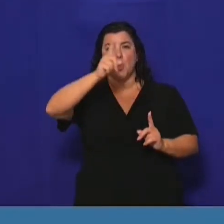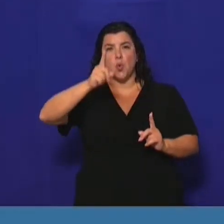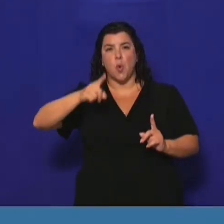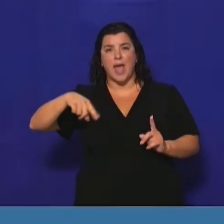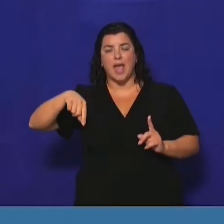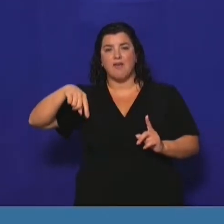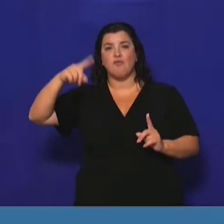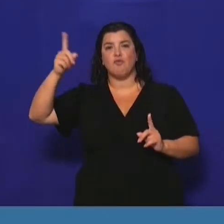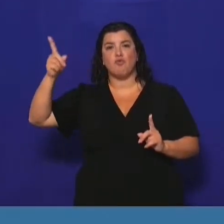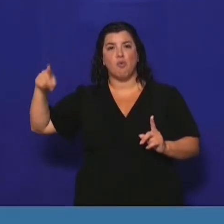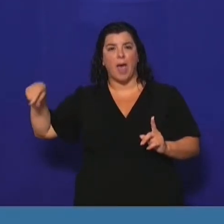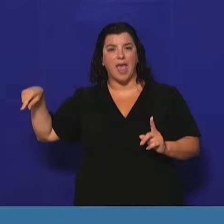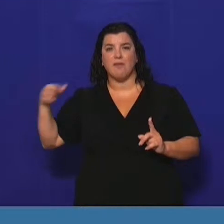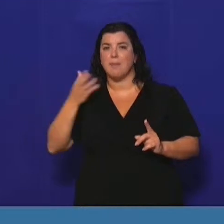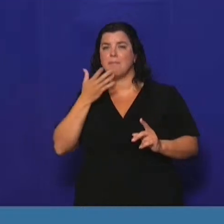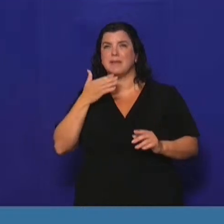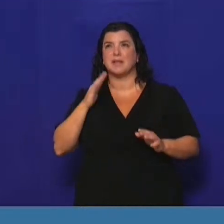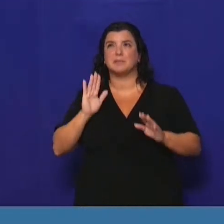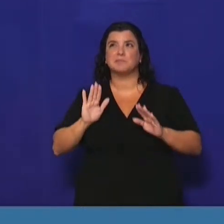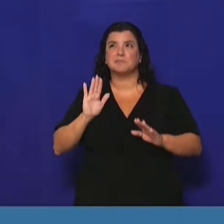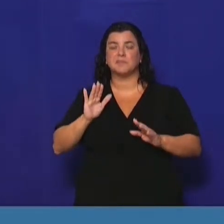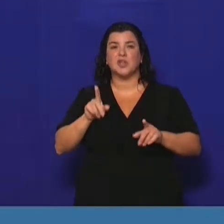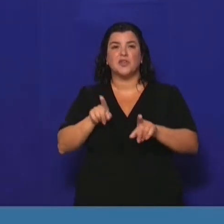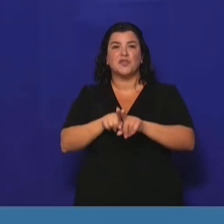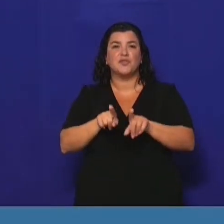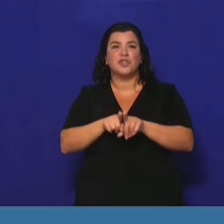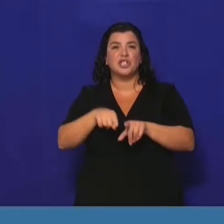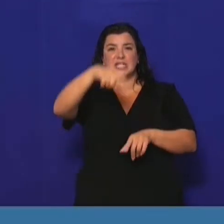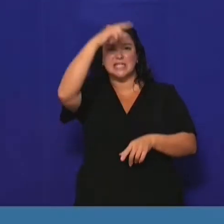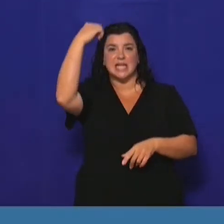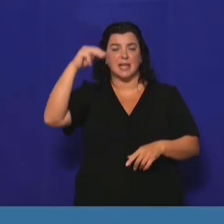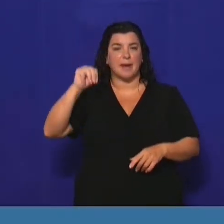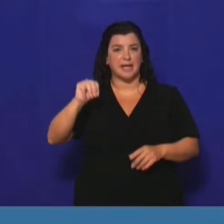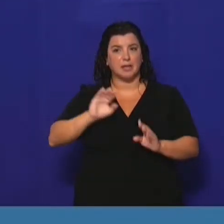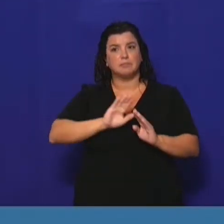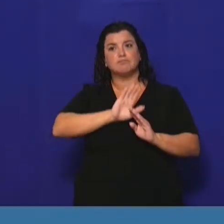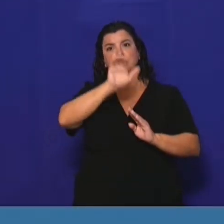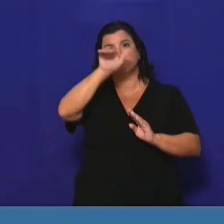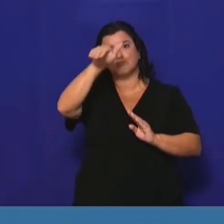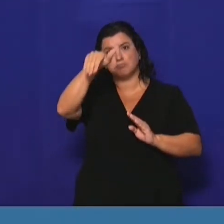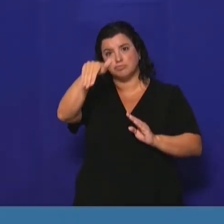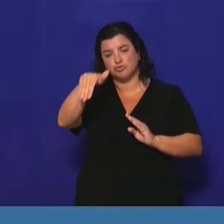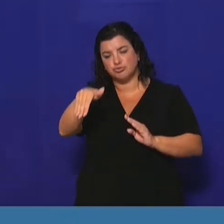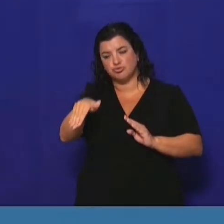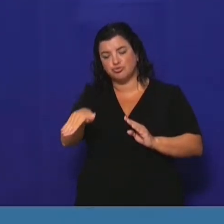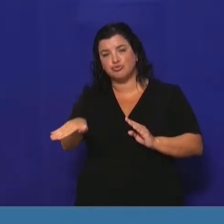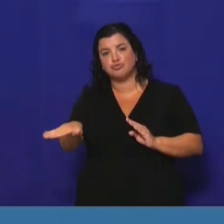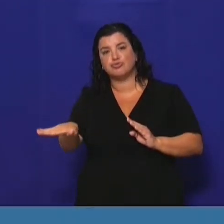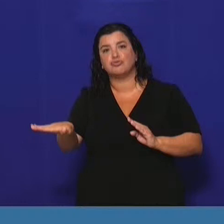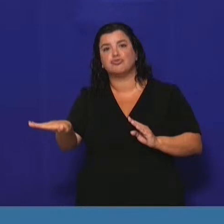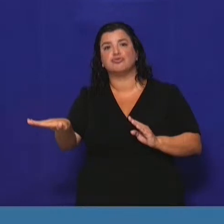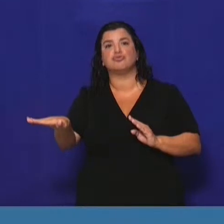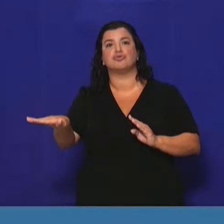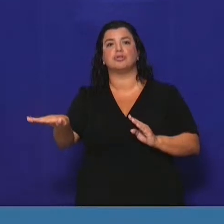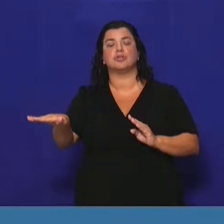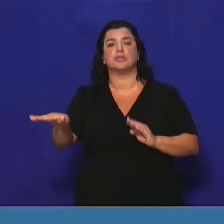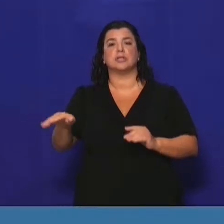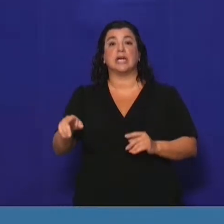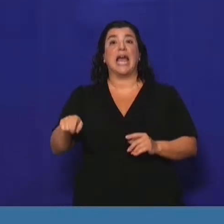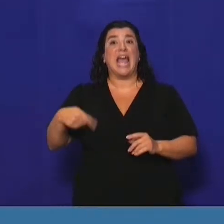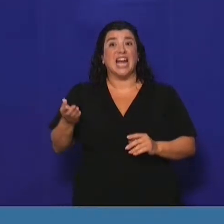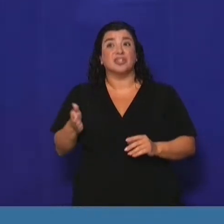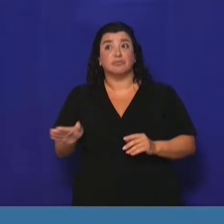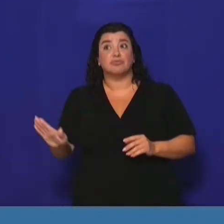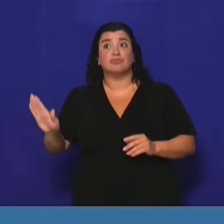kien madwar qrib Santa Marija u mbagħad inżilna l-isfel u mbagħad rajna il-każijiet li jarġajna kellna pik